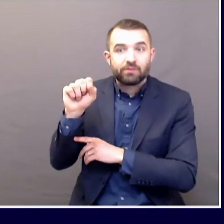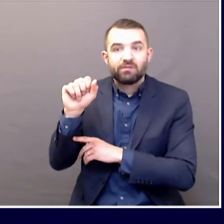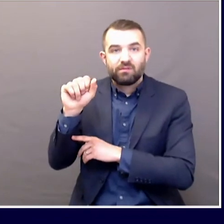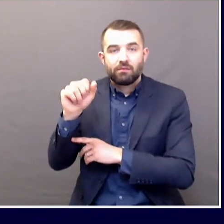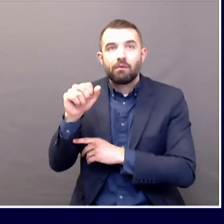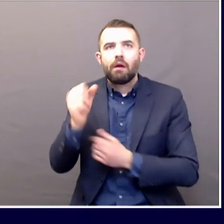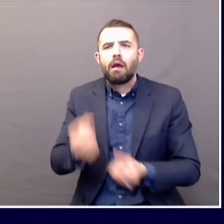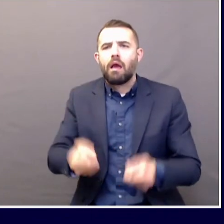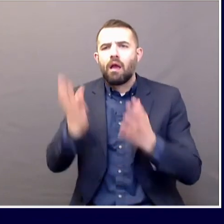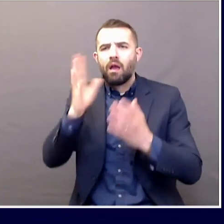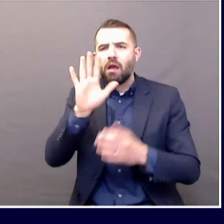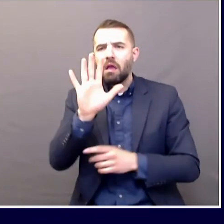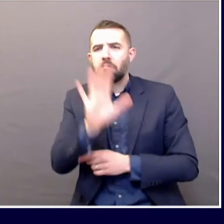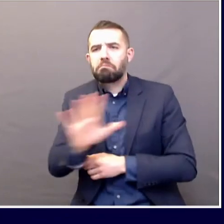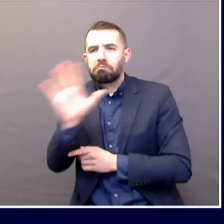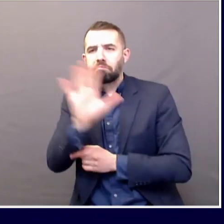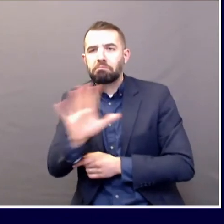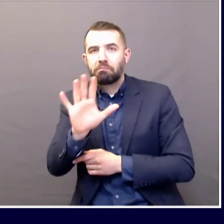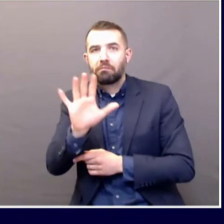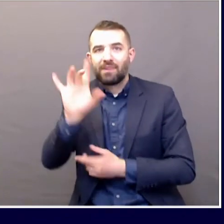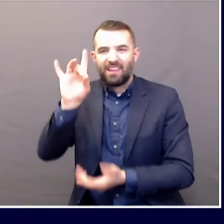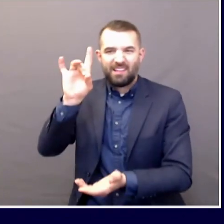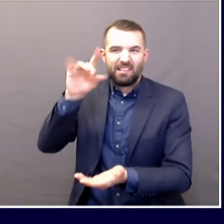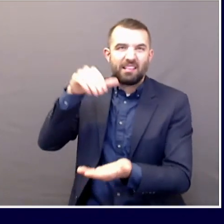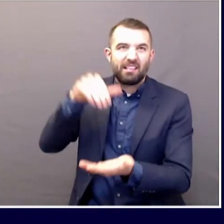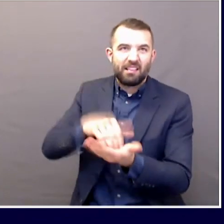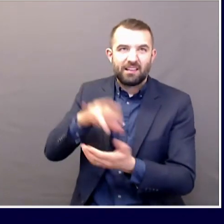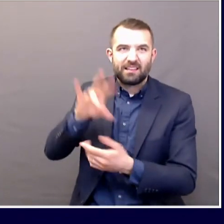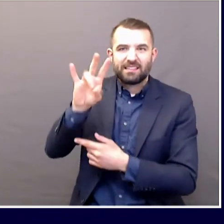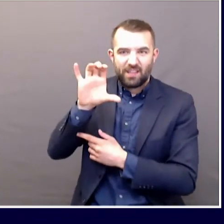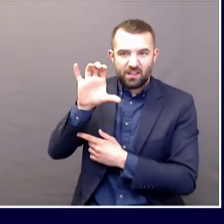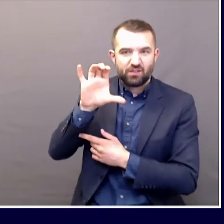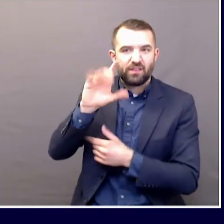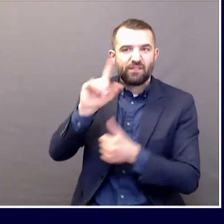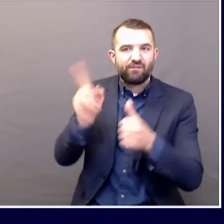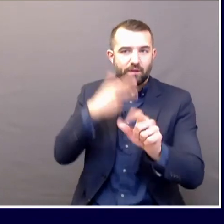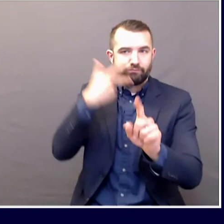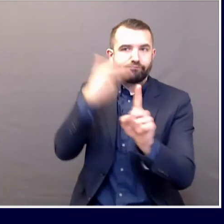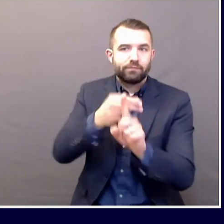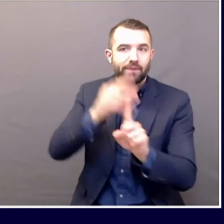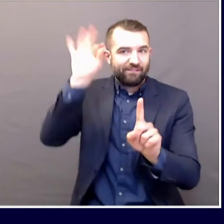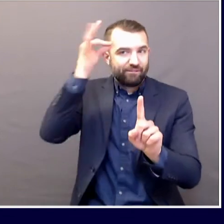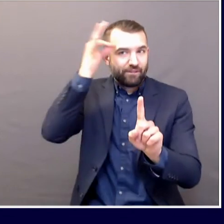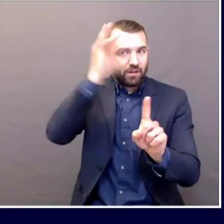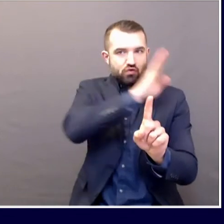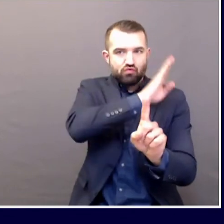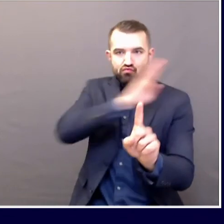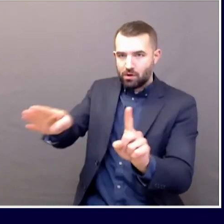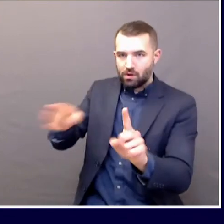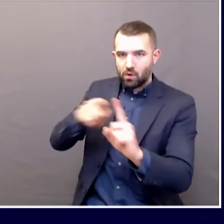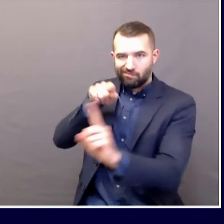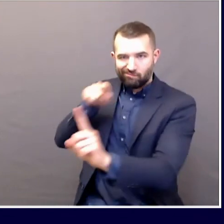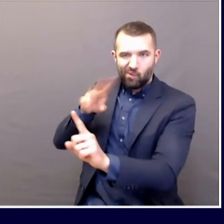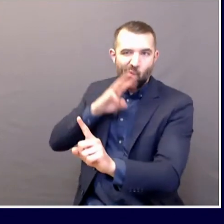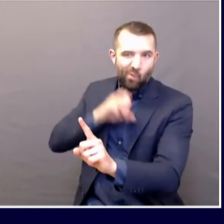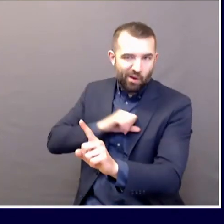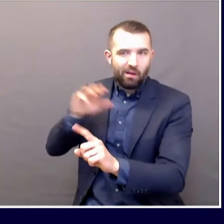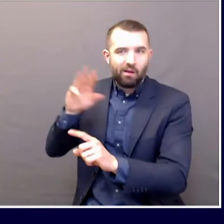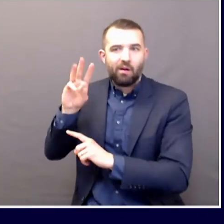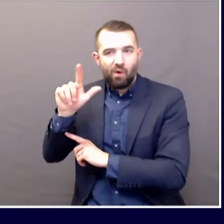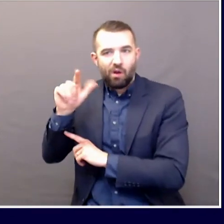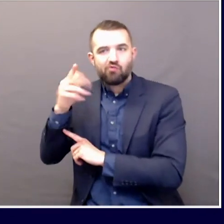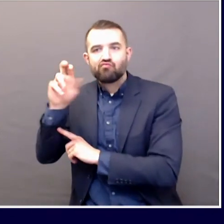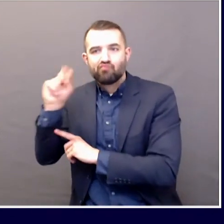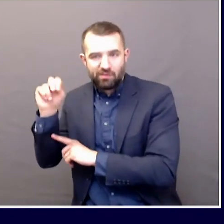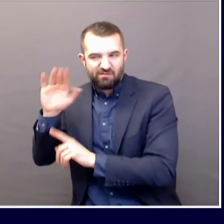roughly 8,600 new first doses next week, separately directly from the federal government. When